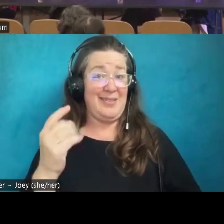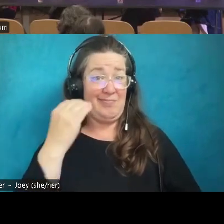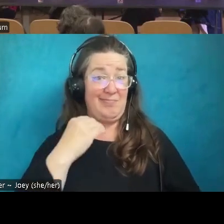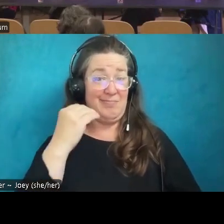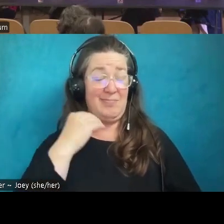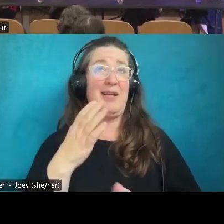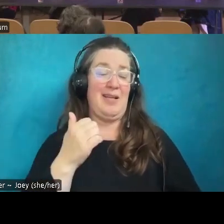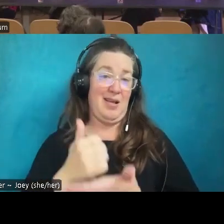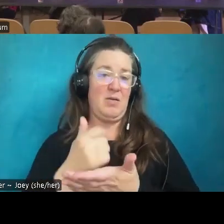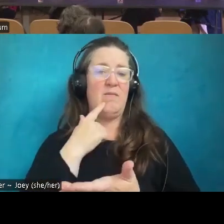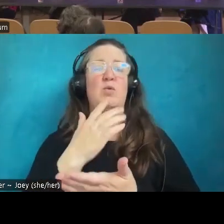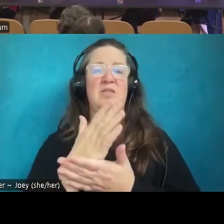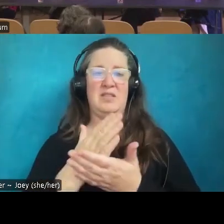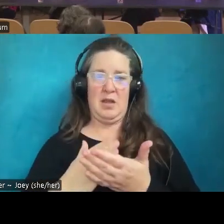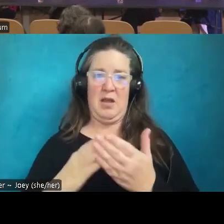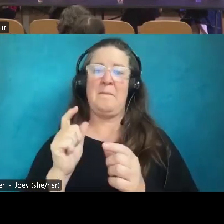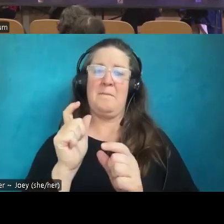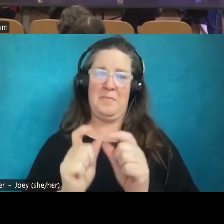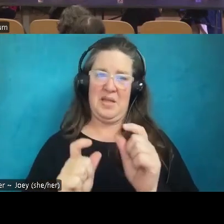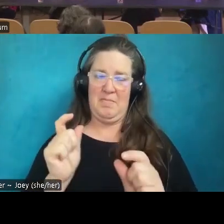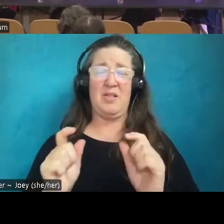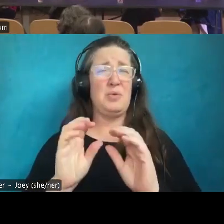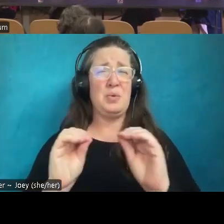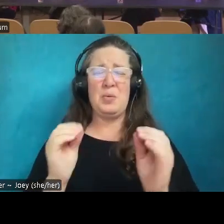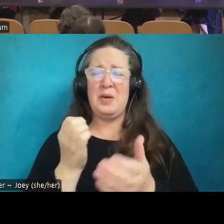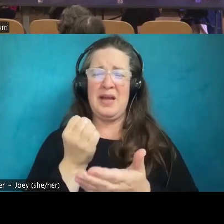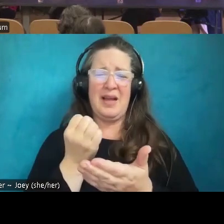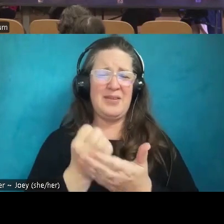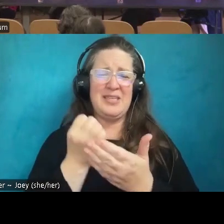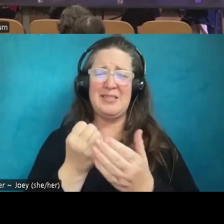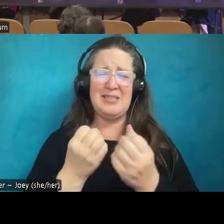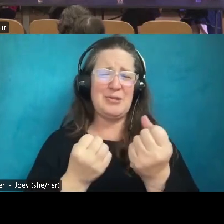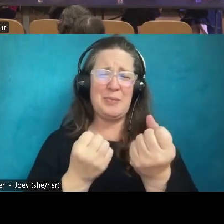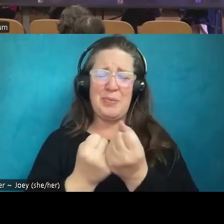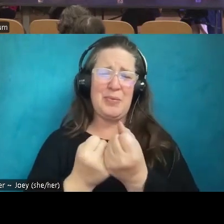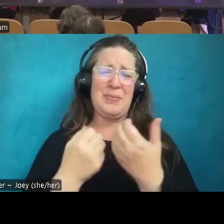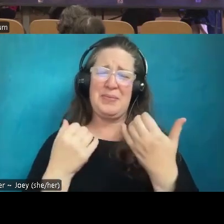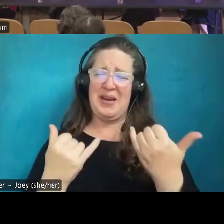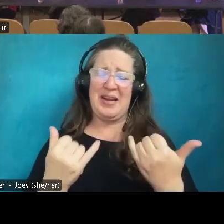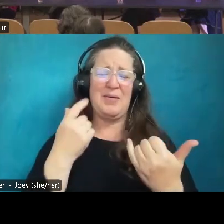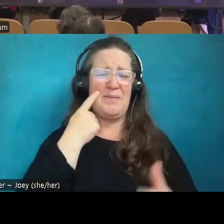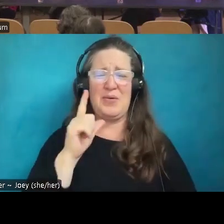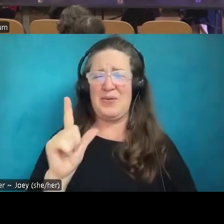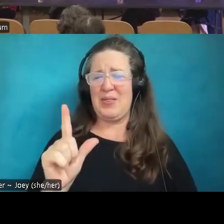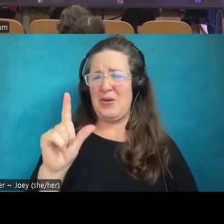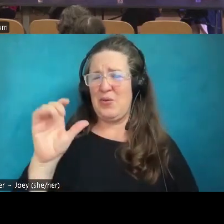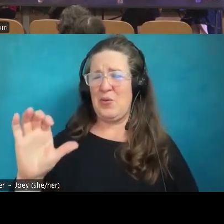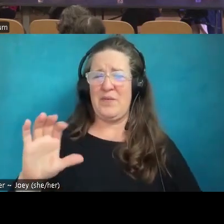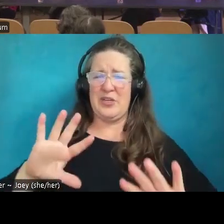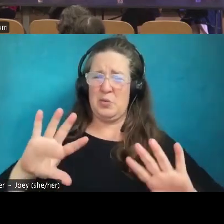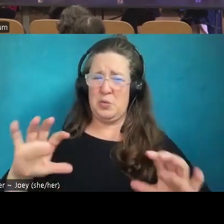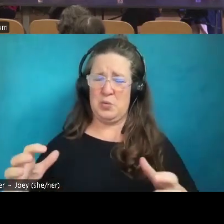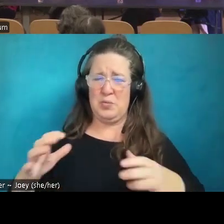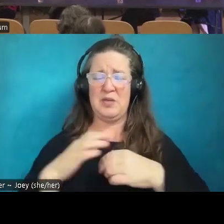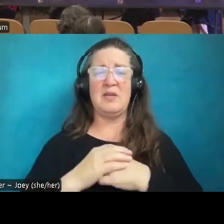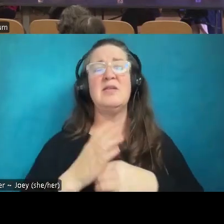real evidence to support this right now in the long COVID population per se. While some might maybe studying